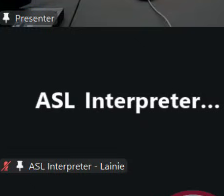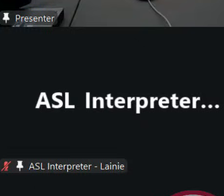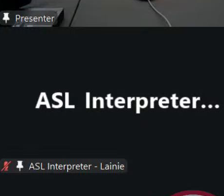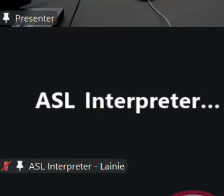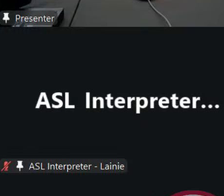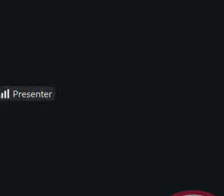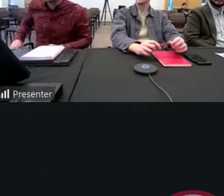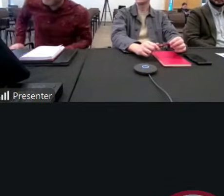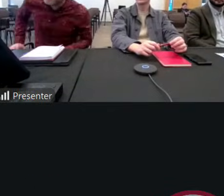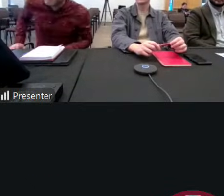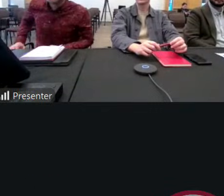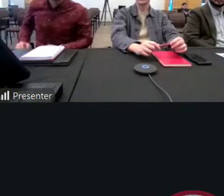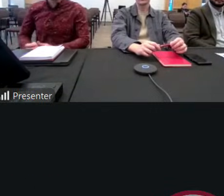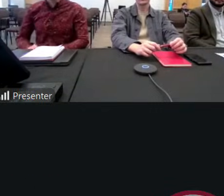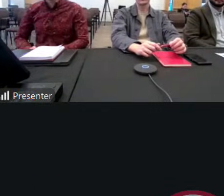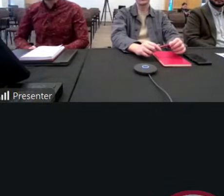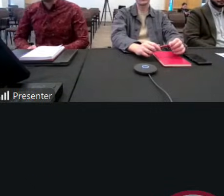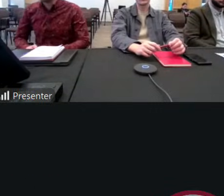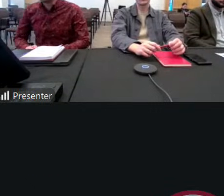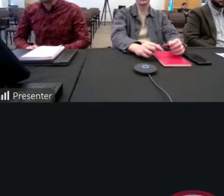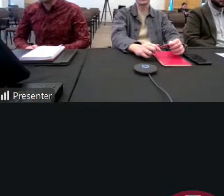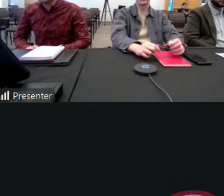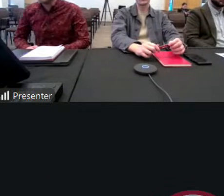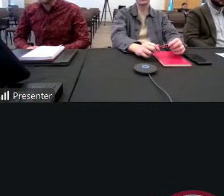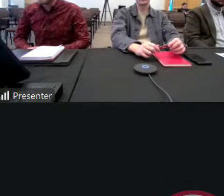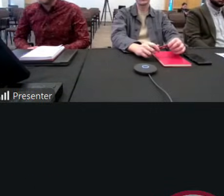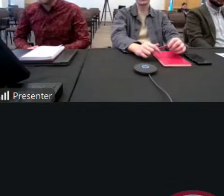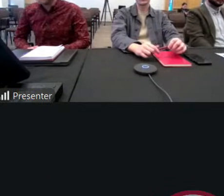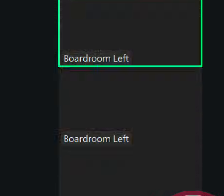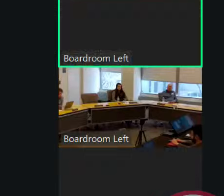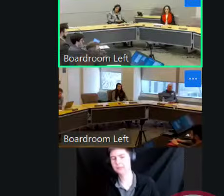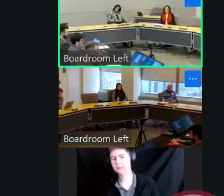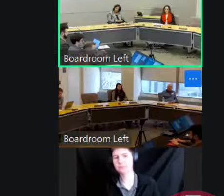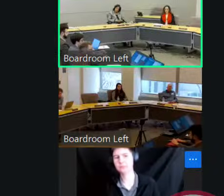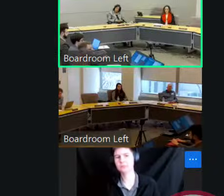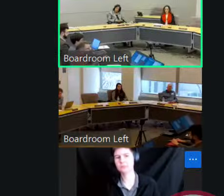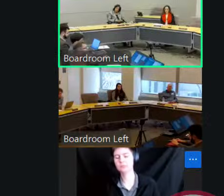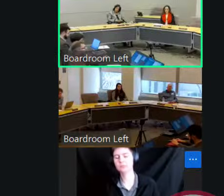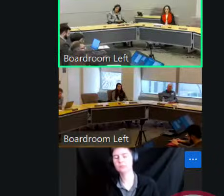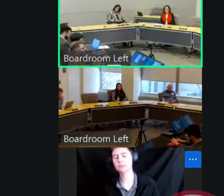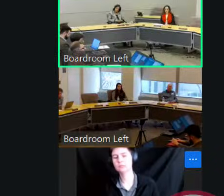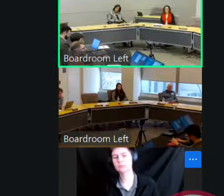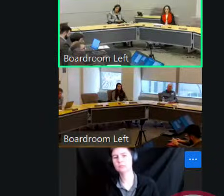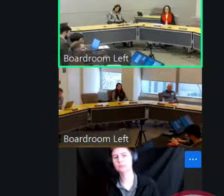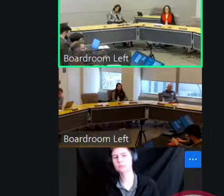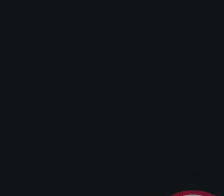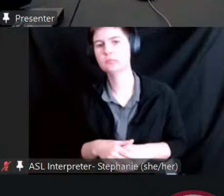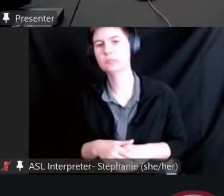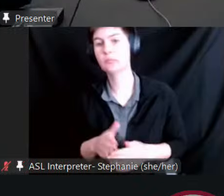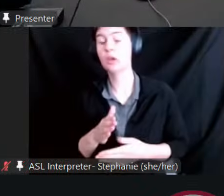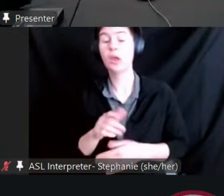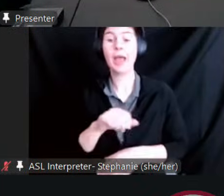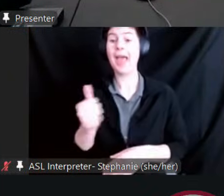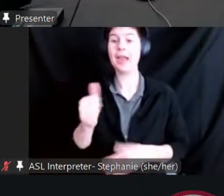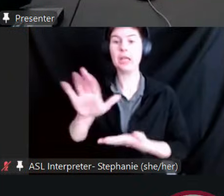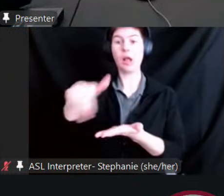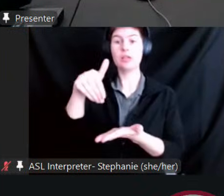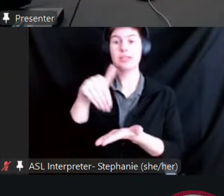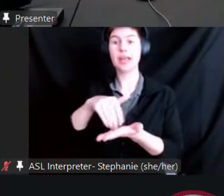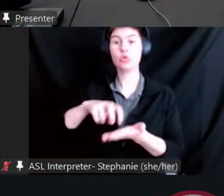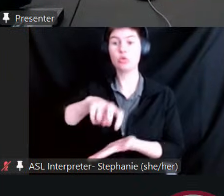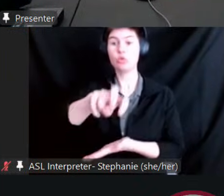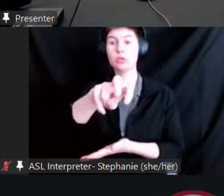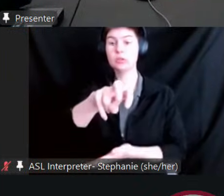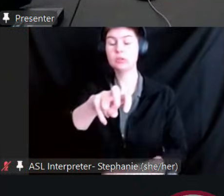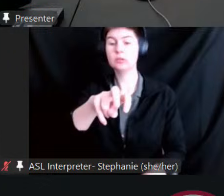ask, if you will, and kind of approach it that way. Also note for anything that would be center running, there'll be a discussion